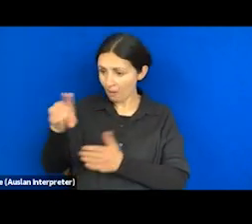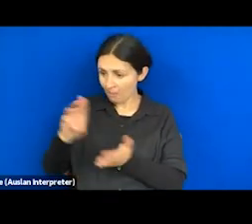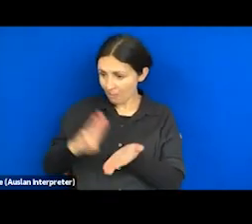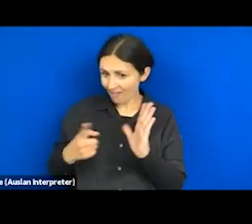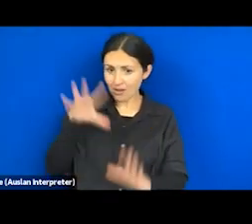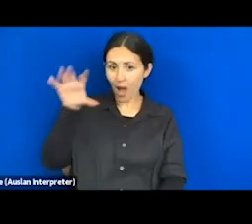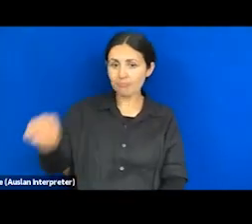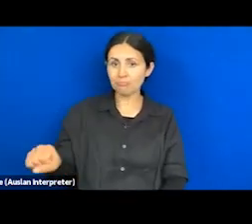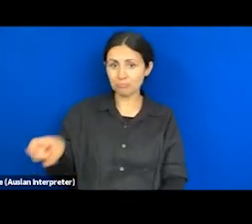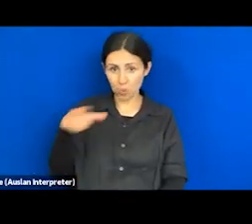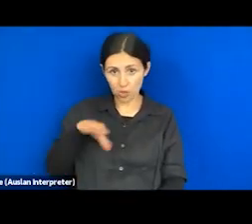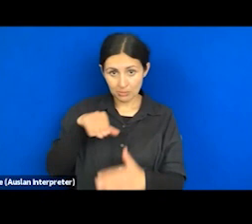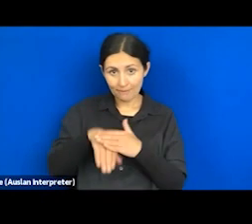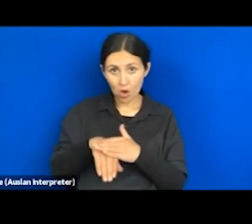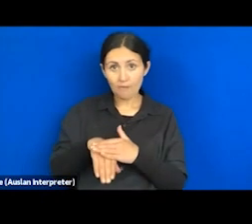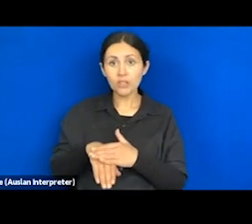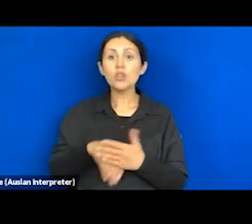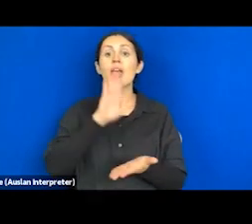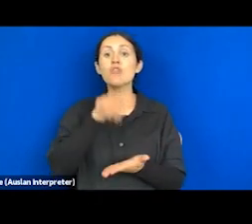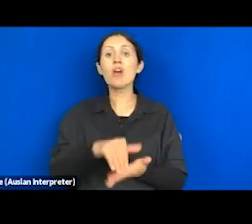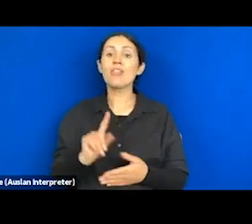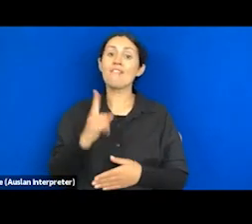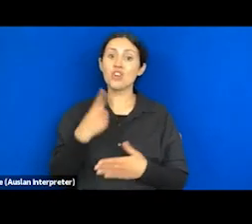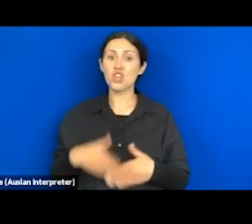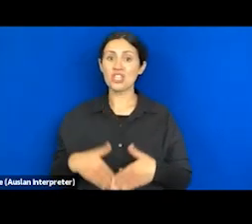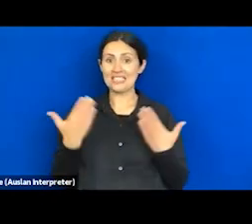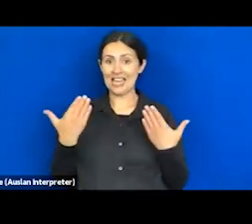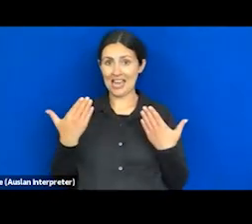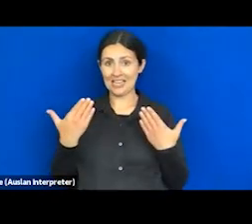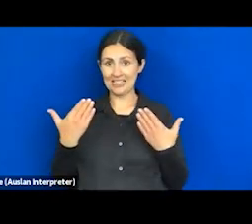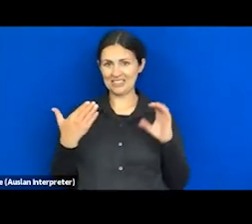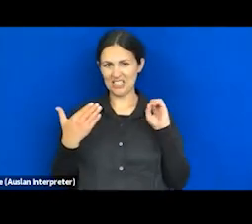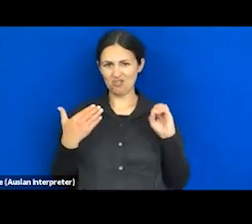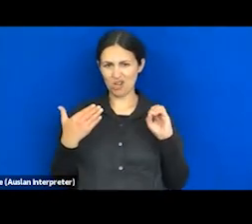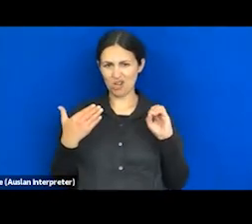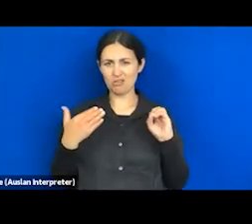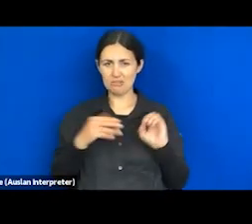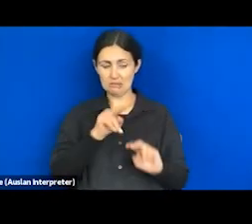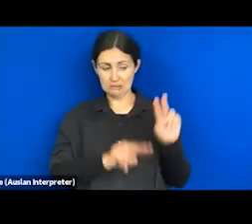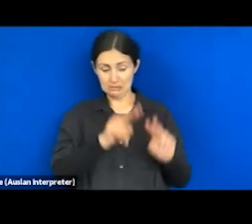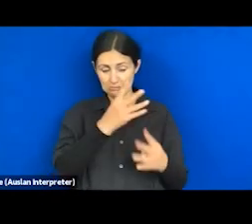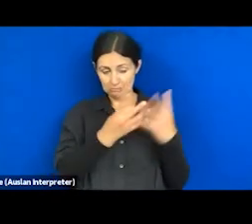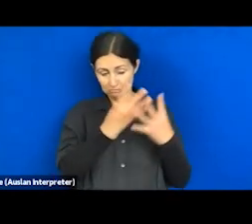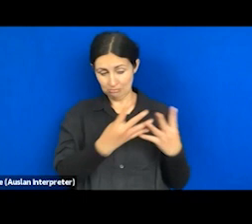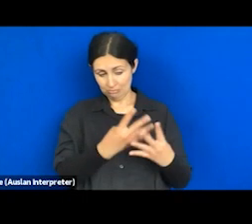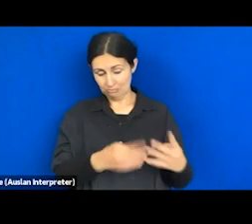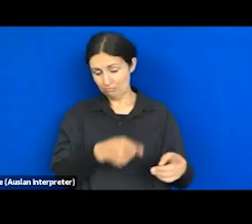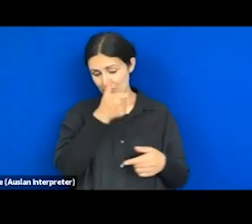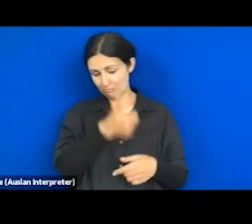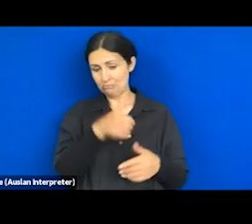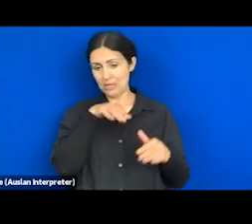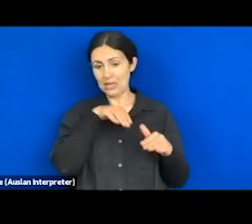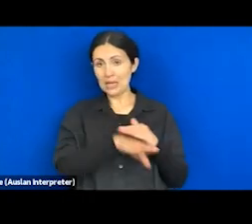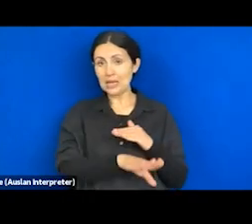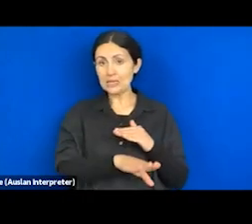hospital on what we call day 0. On this day, they're screened for eligibility, and if eligible, participants